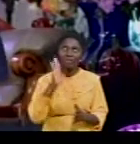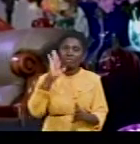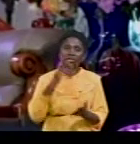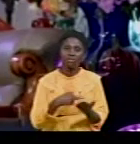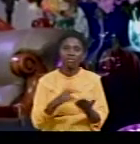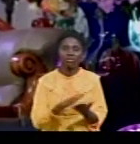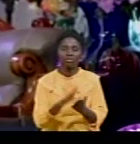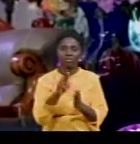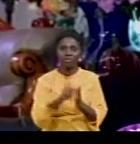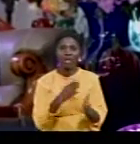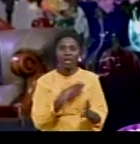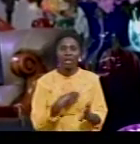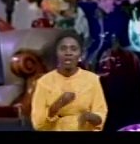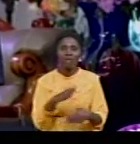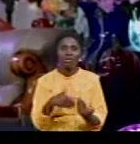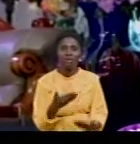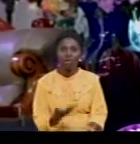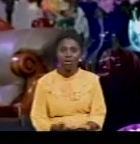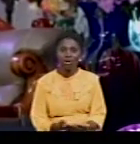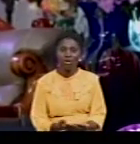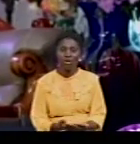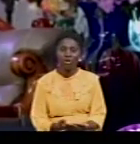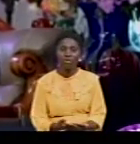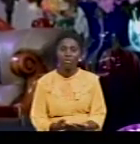righteousness, and